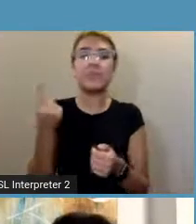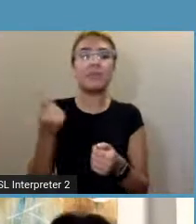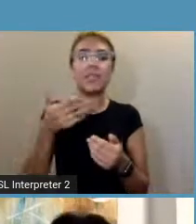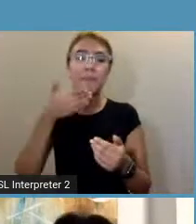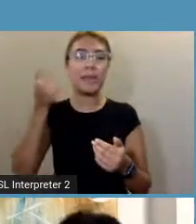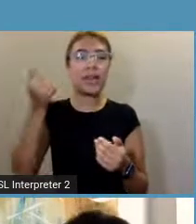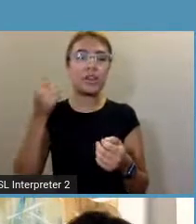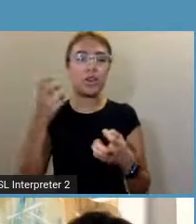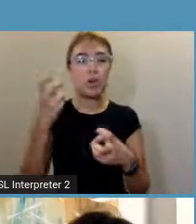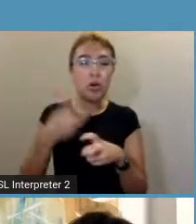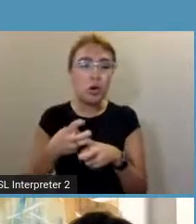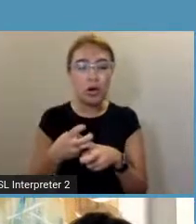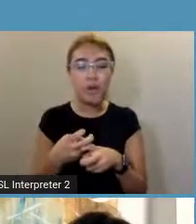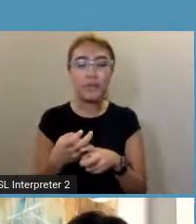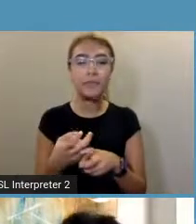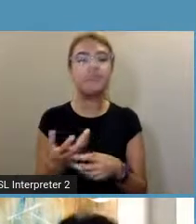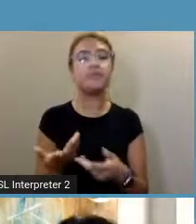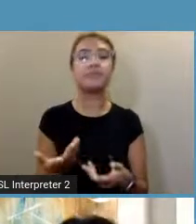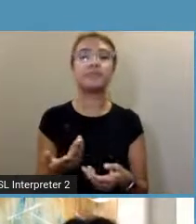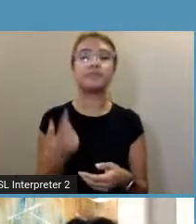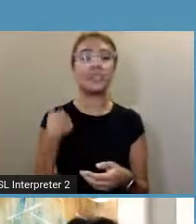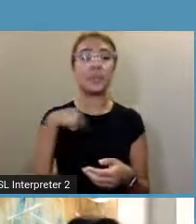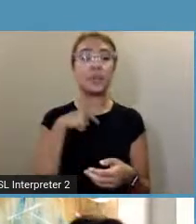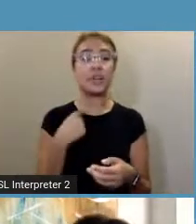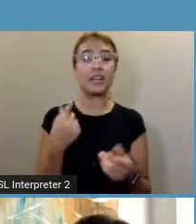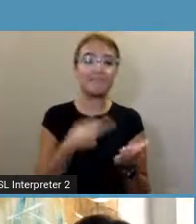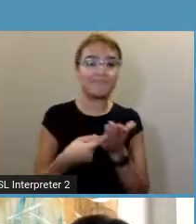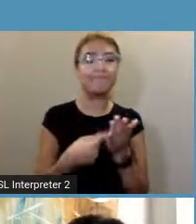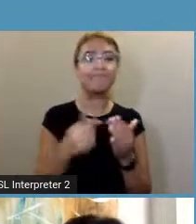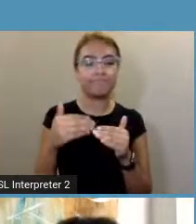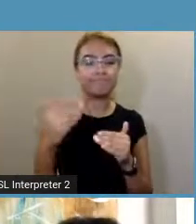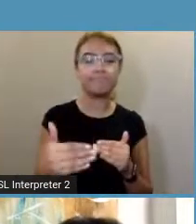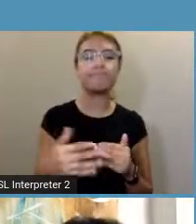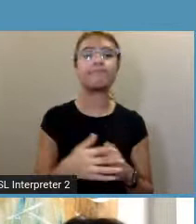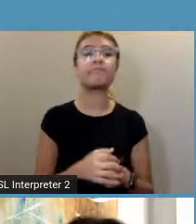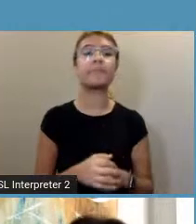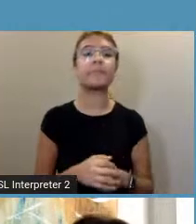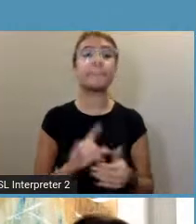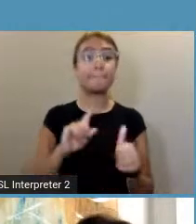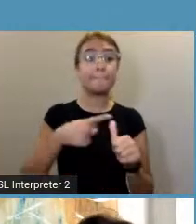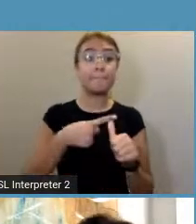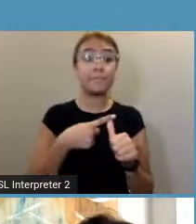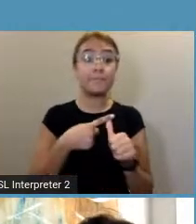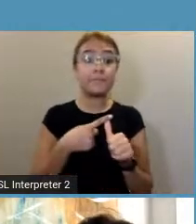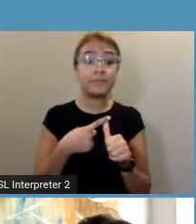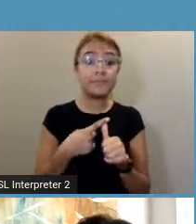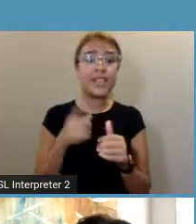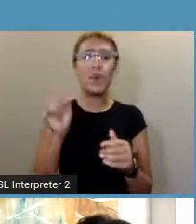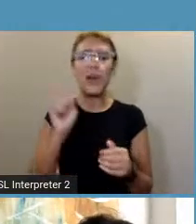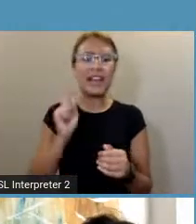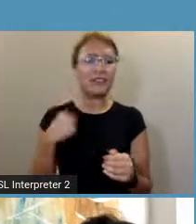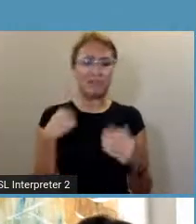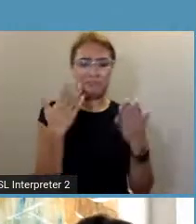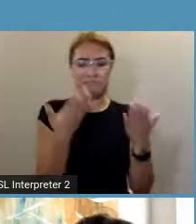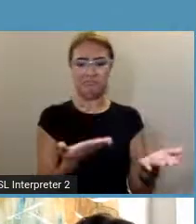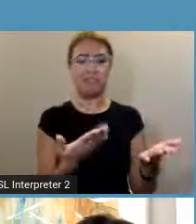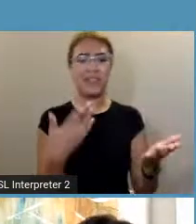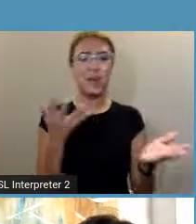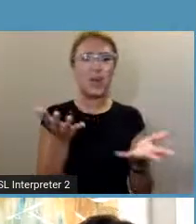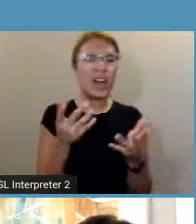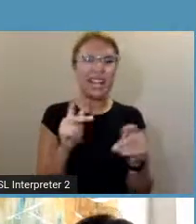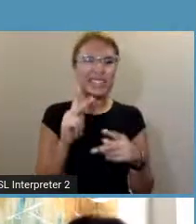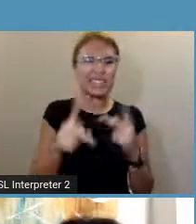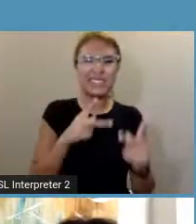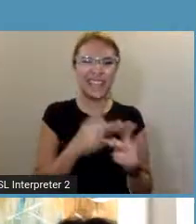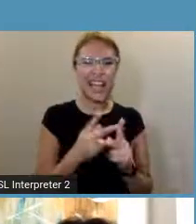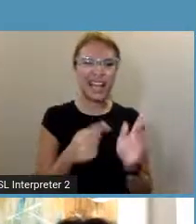Okay, and that's what we're going to cover next. So first of all, where do I put it? What kind of exhibition formats